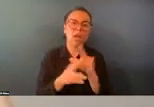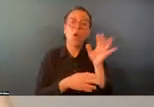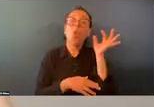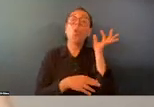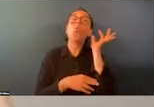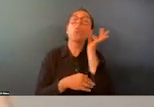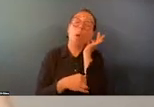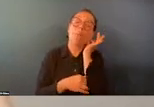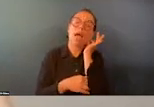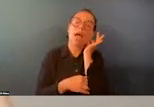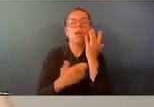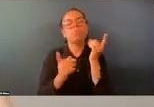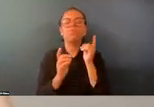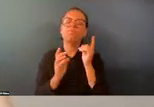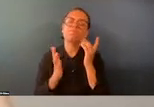mostly